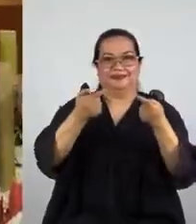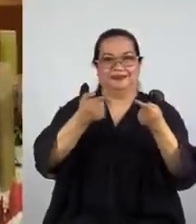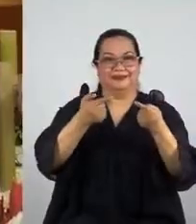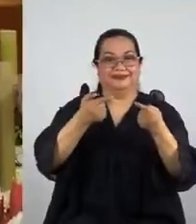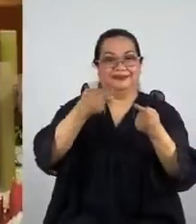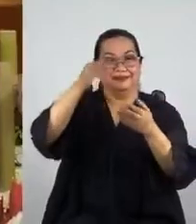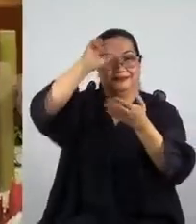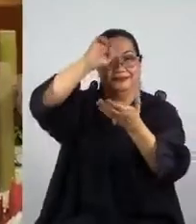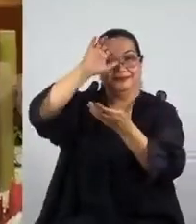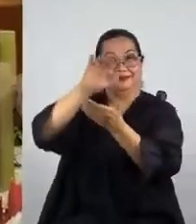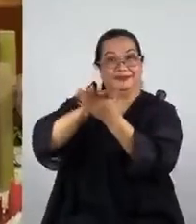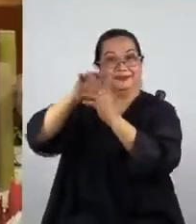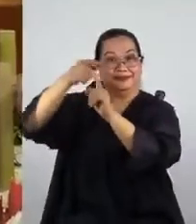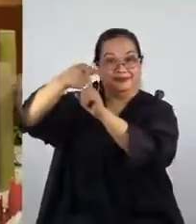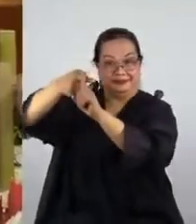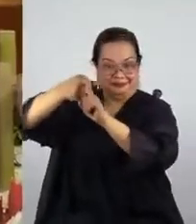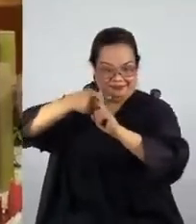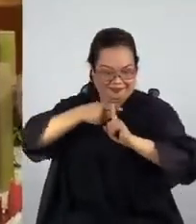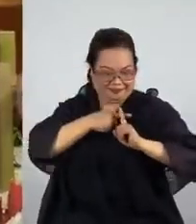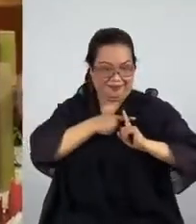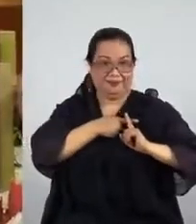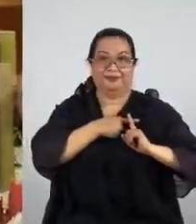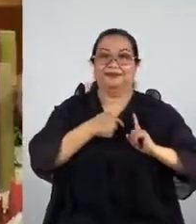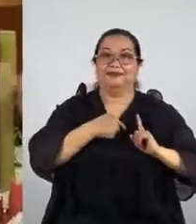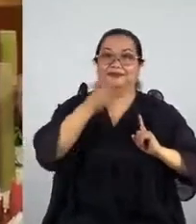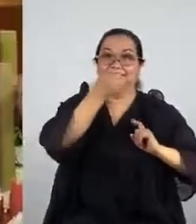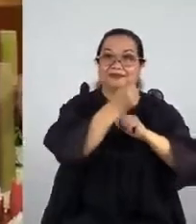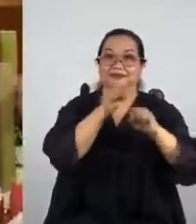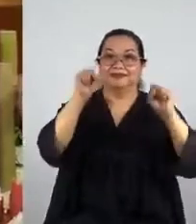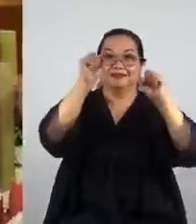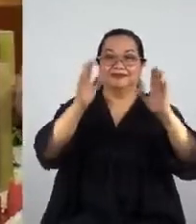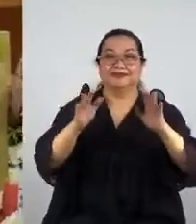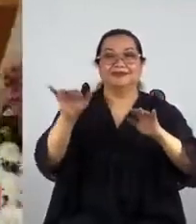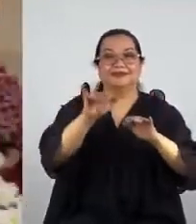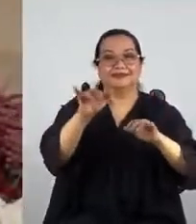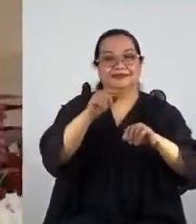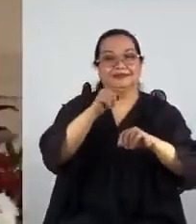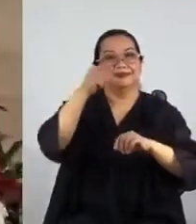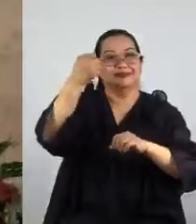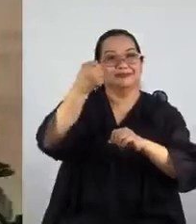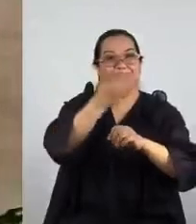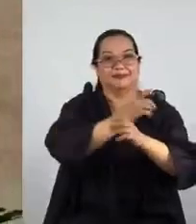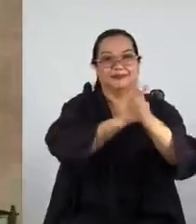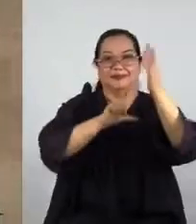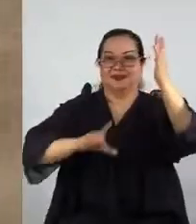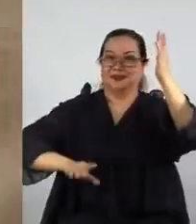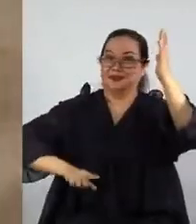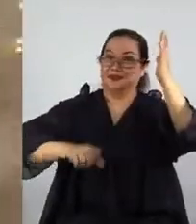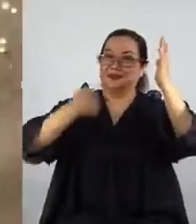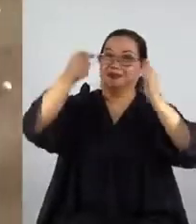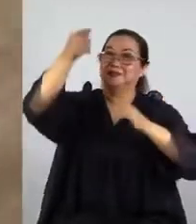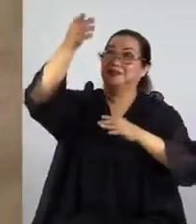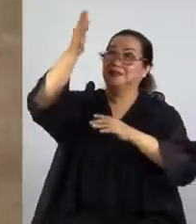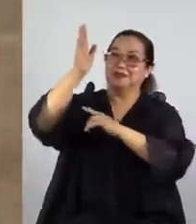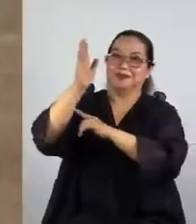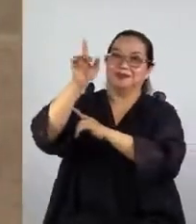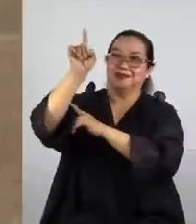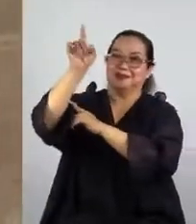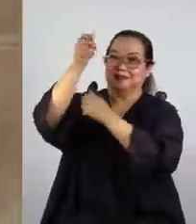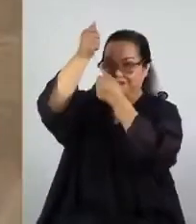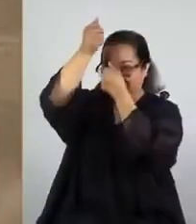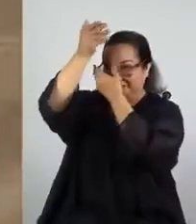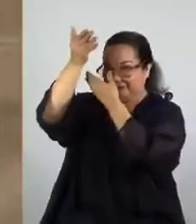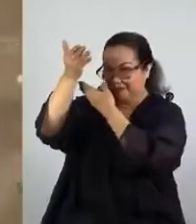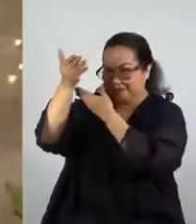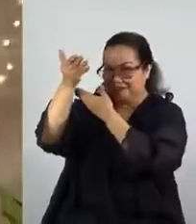Believe in Him as is our Savior, and at the same time, make Him your Lord. Tell Him you will obey